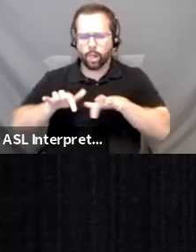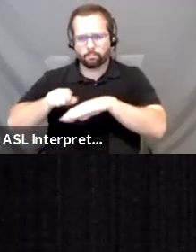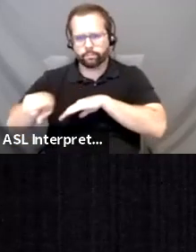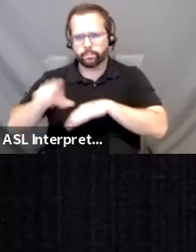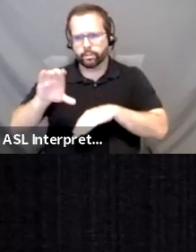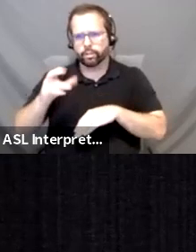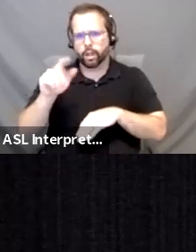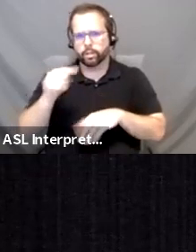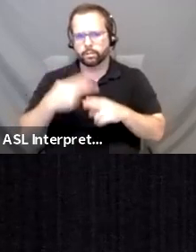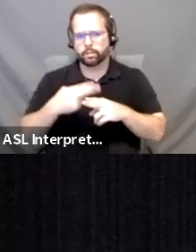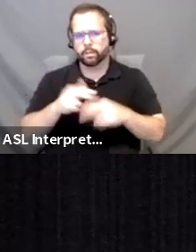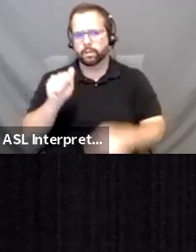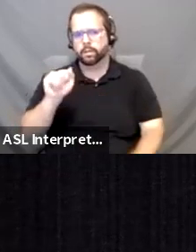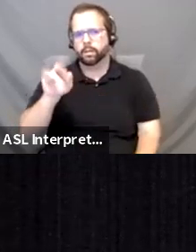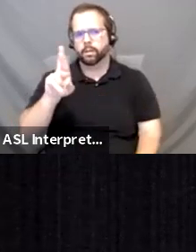It's